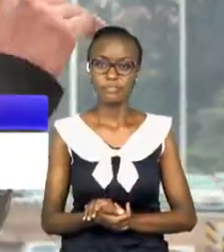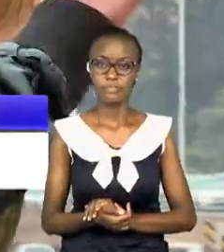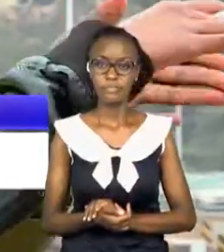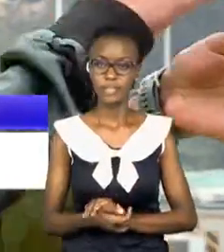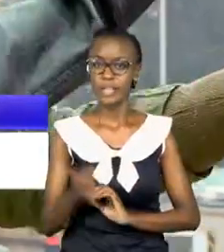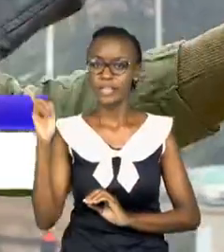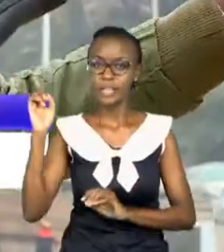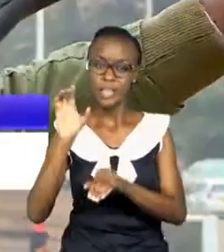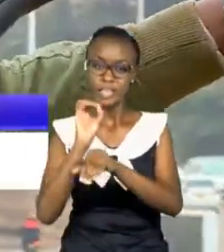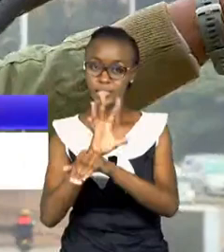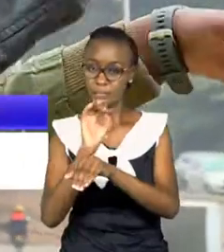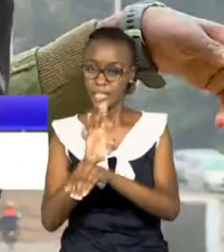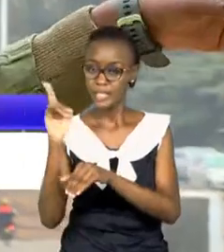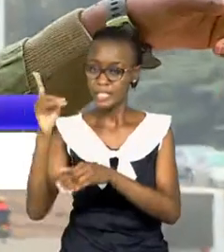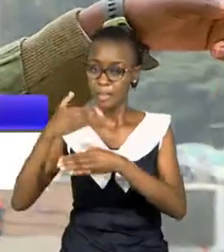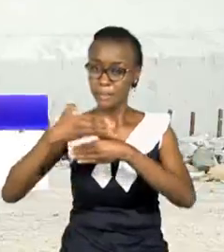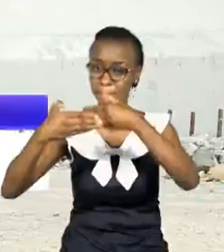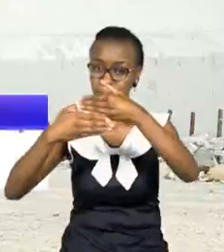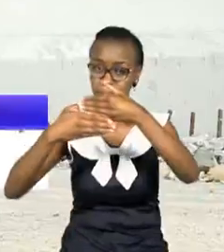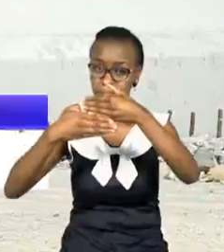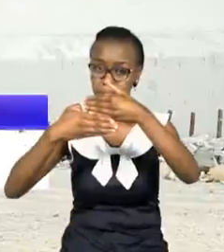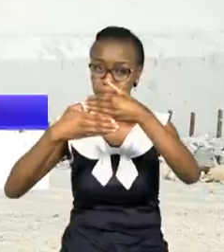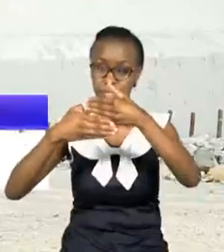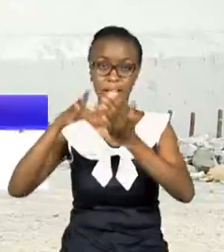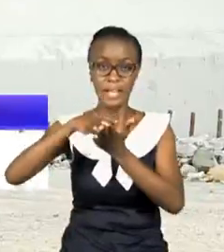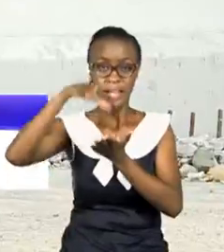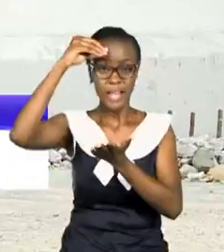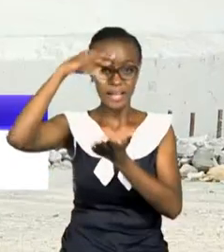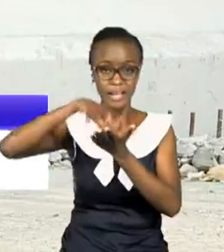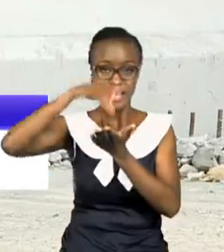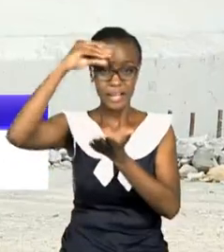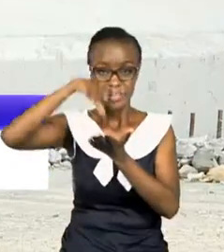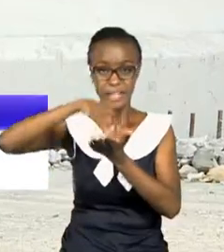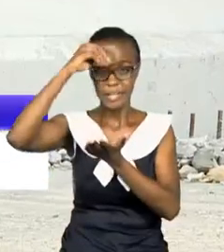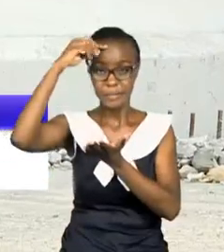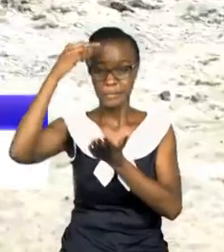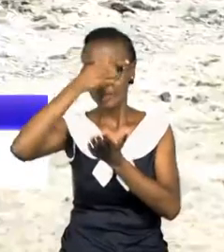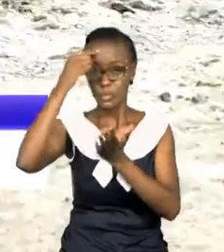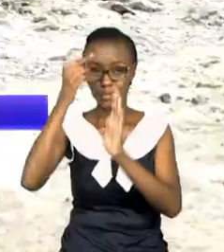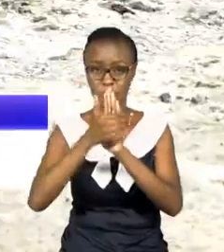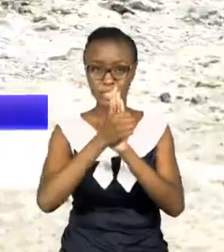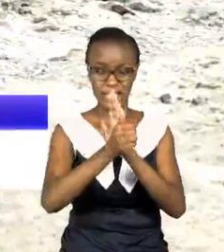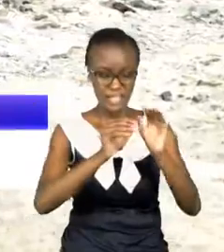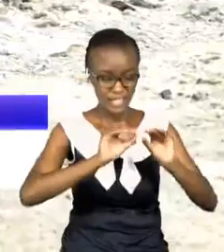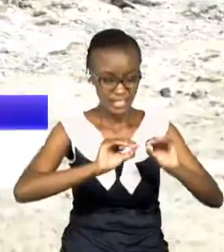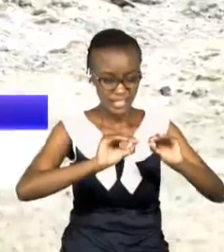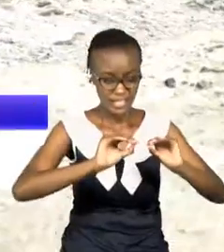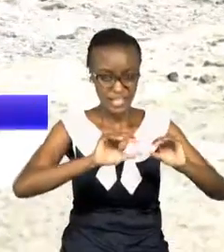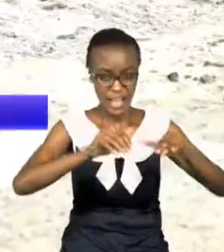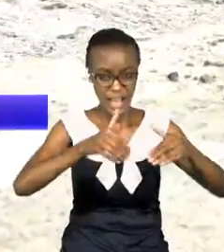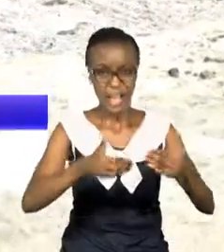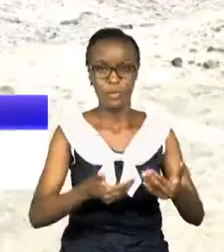They explain that the construction workers learn on a skills transfer basis and are trained on how the construction should